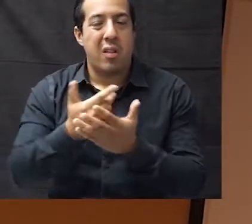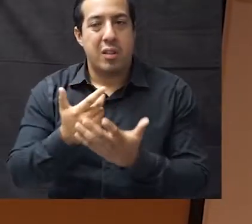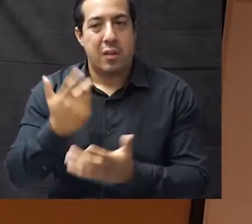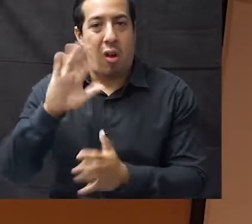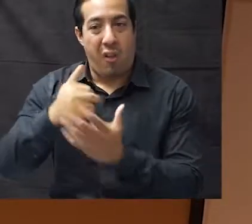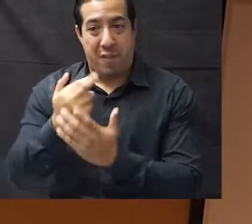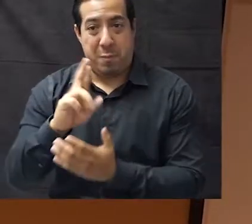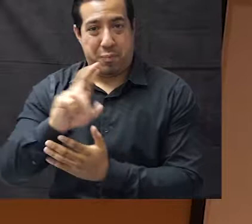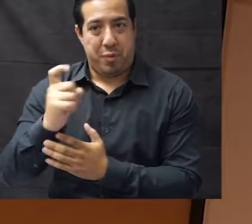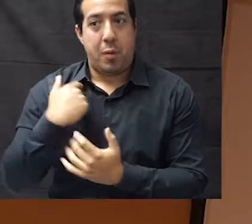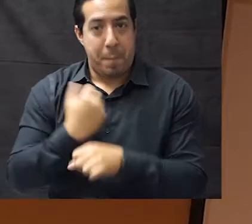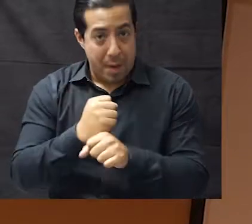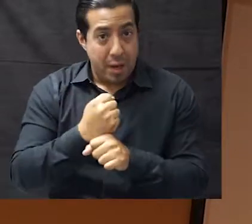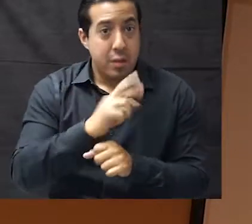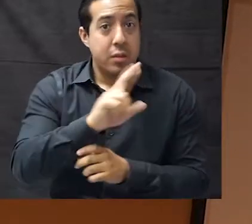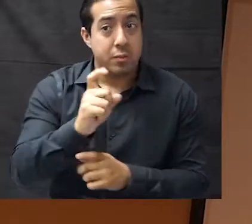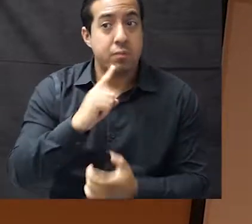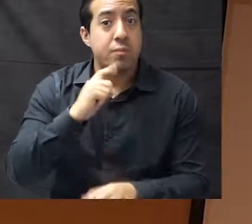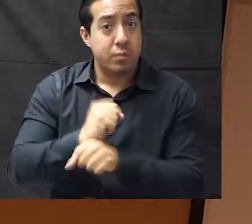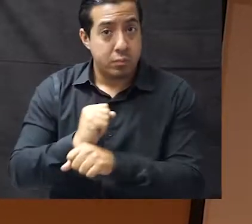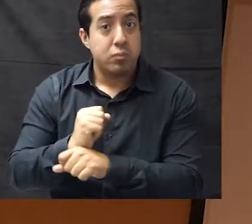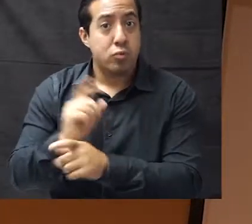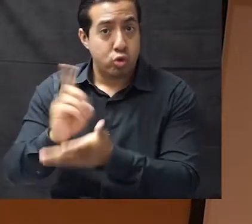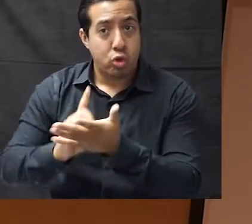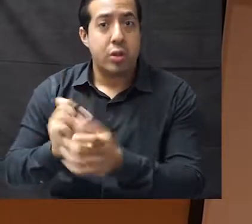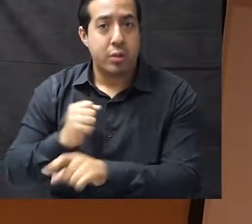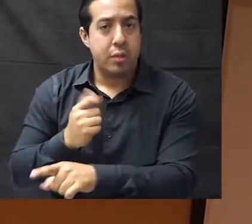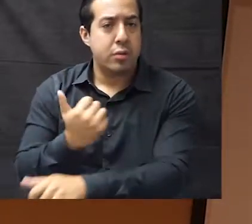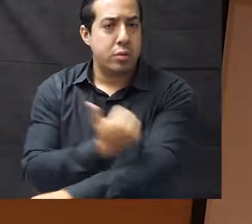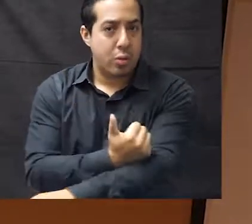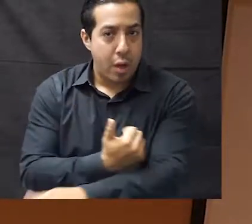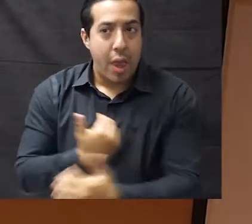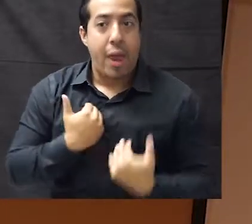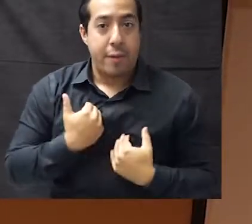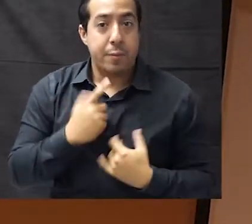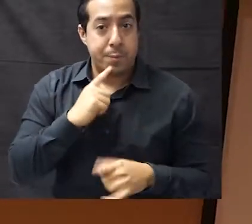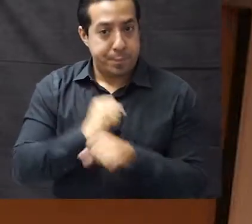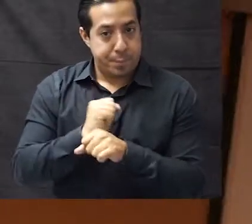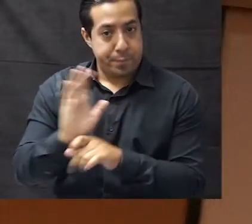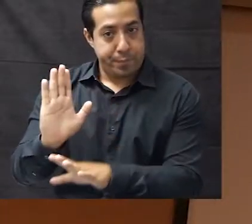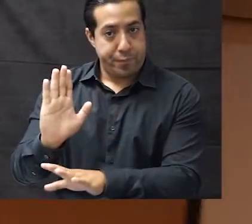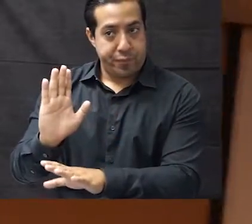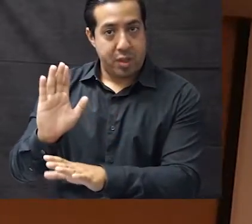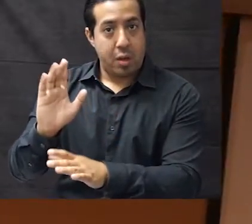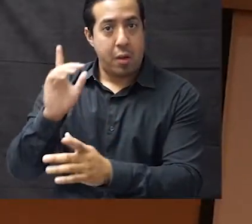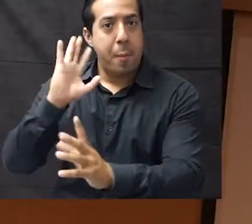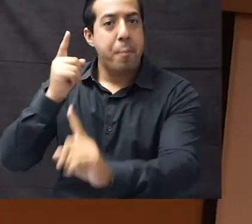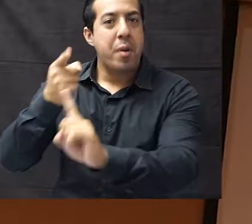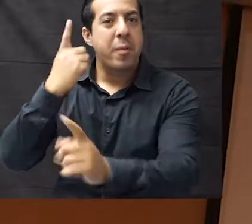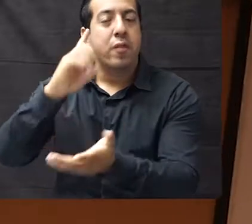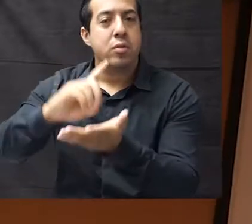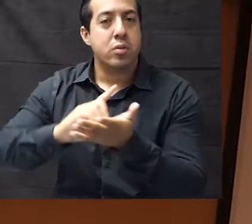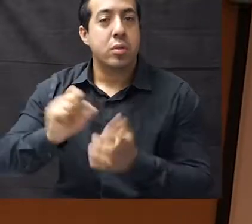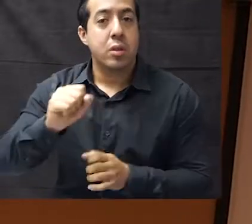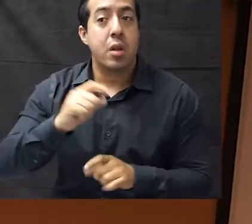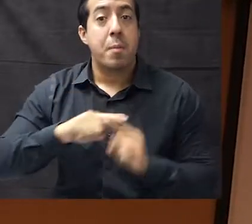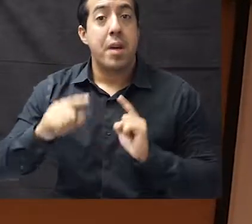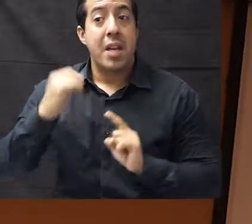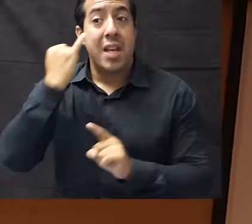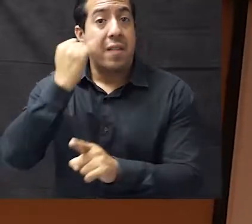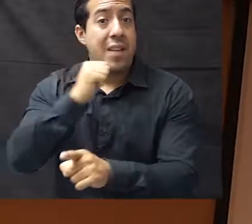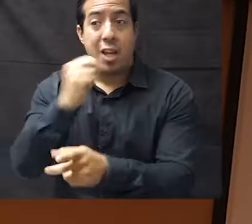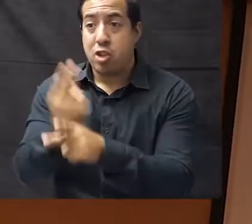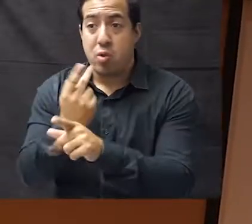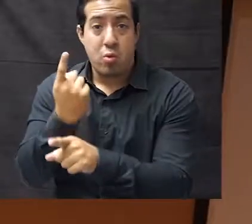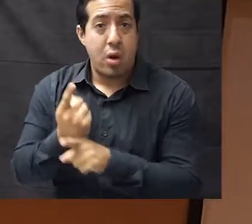like morphine, tramadol. Some of you may have prescriptions for these. They are legitimate drugs. They have a legitimate medical purpose, but